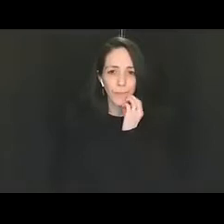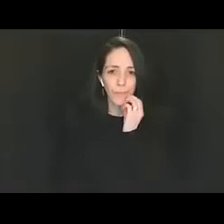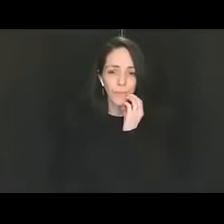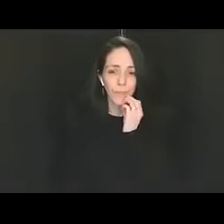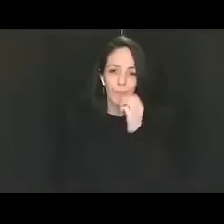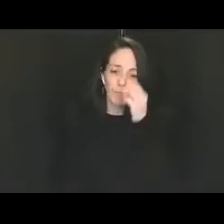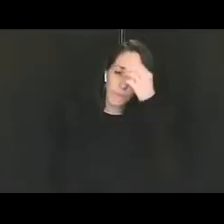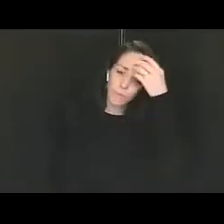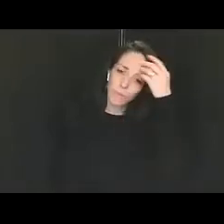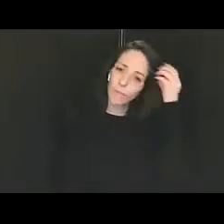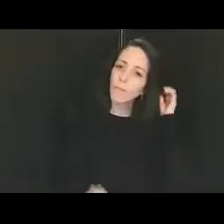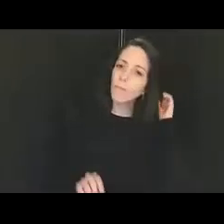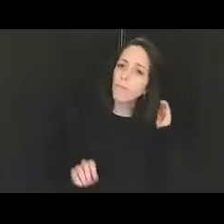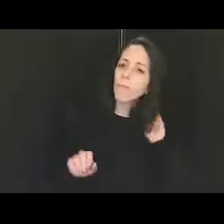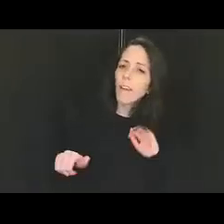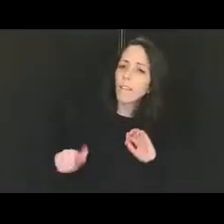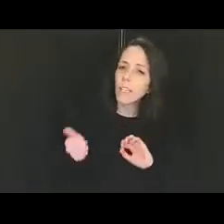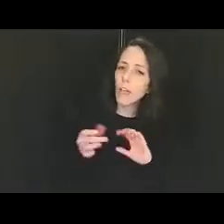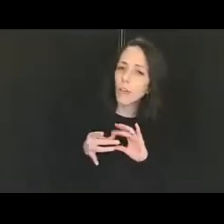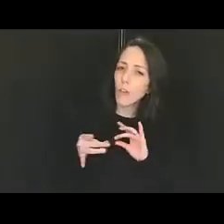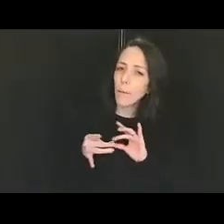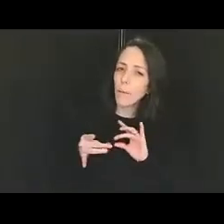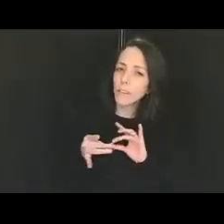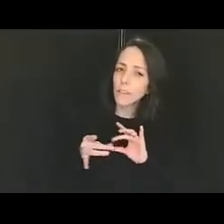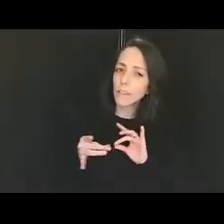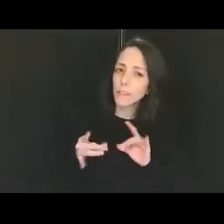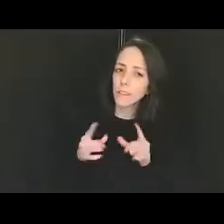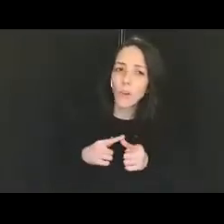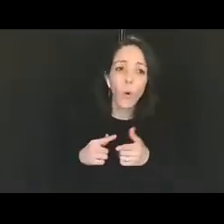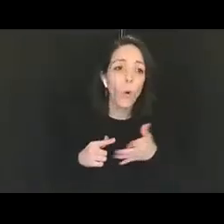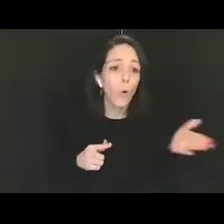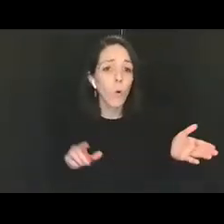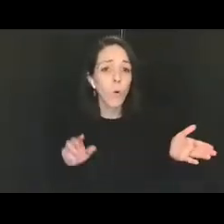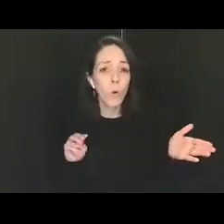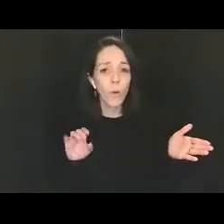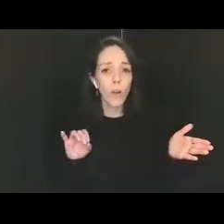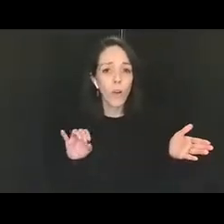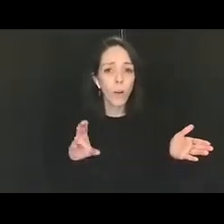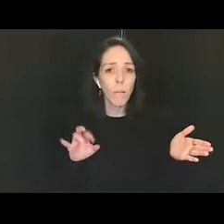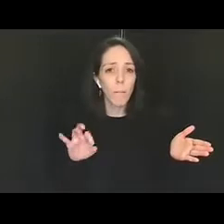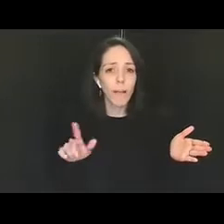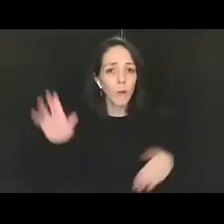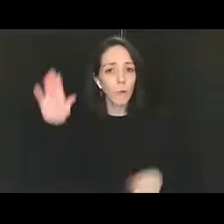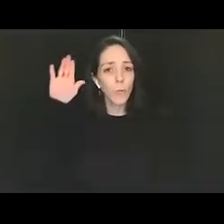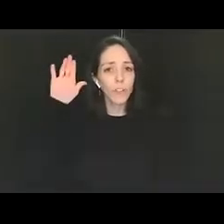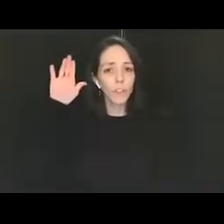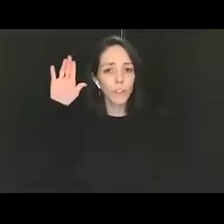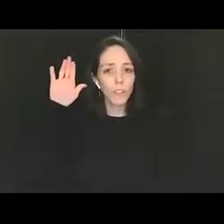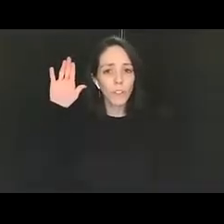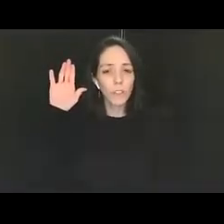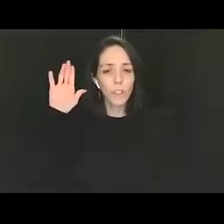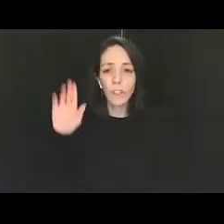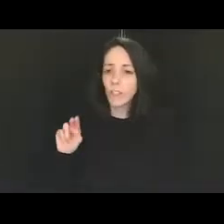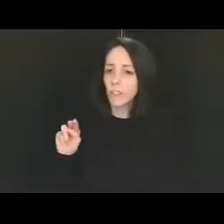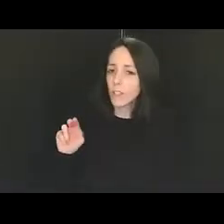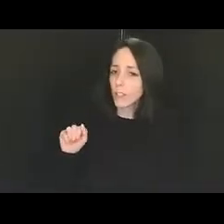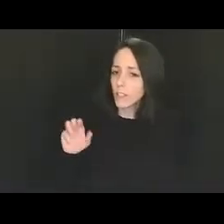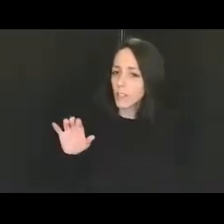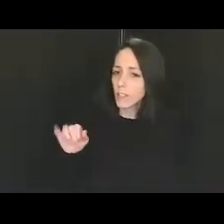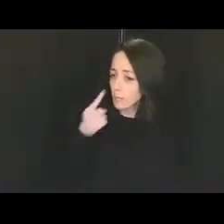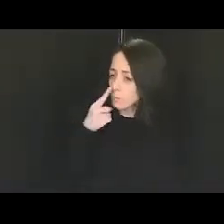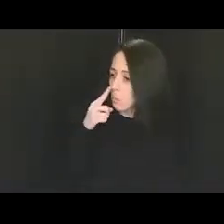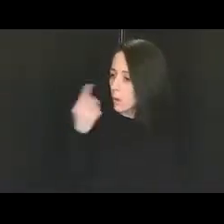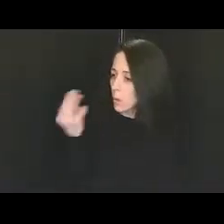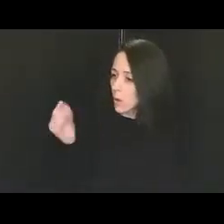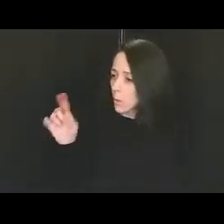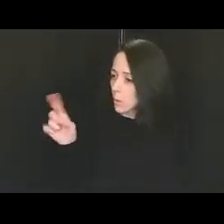Sorry, I have another comment. I think Michael raised his hand, sorry. Nasia, are you okay to hold off and we can take